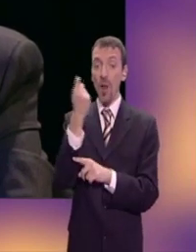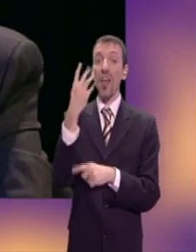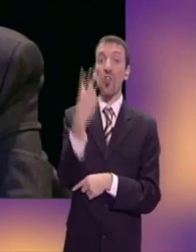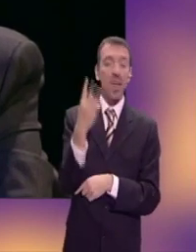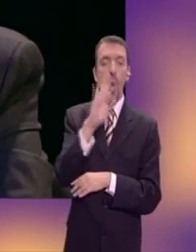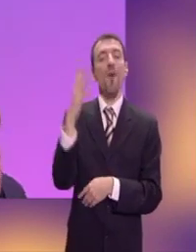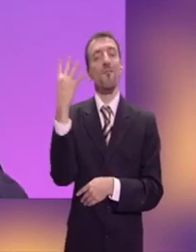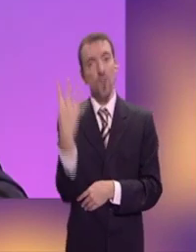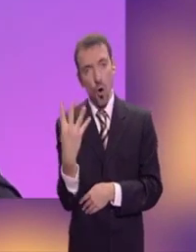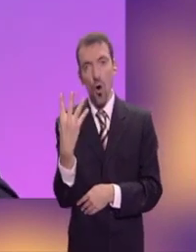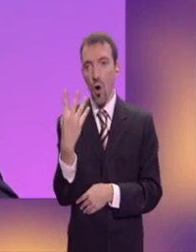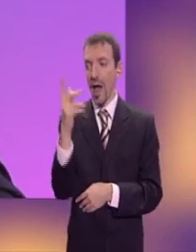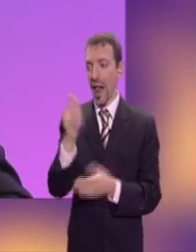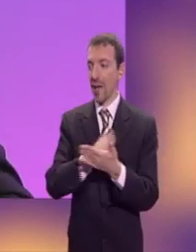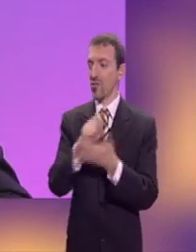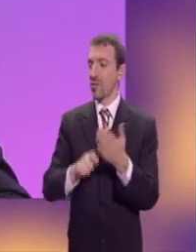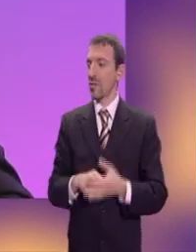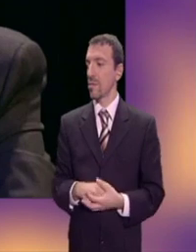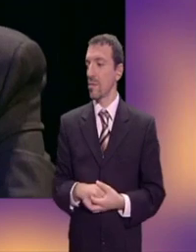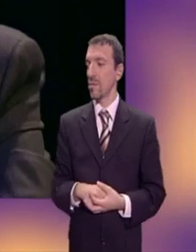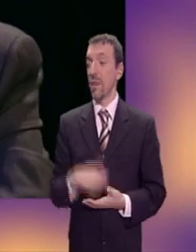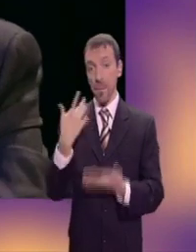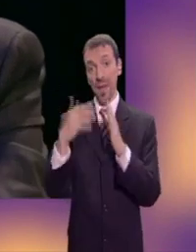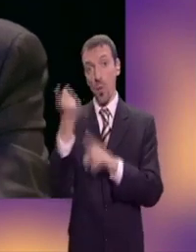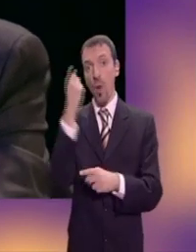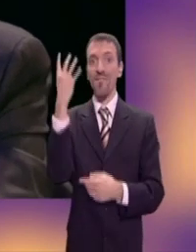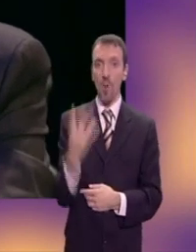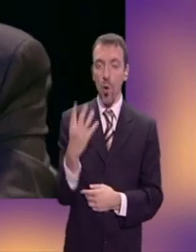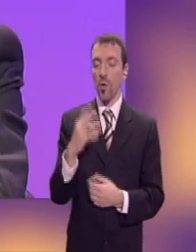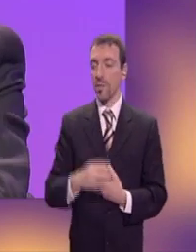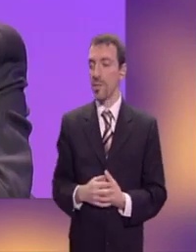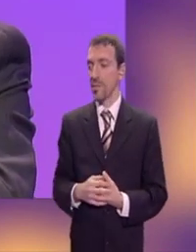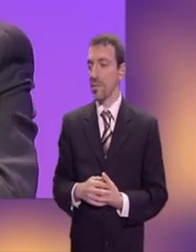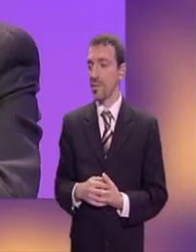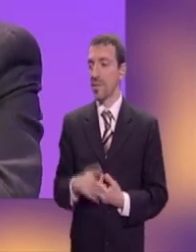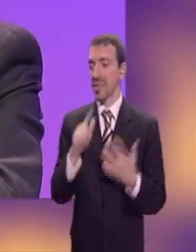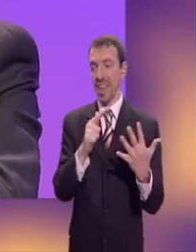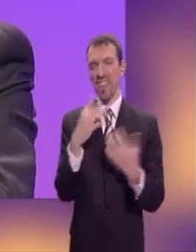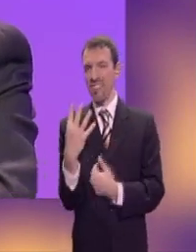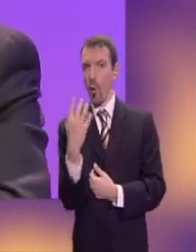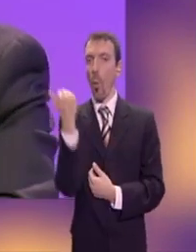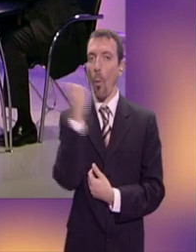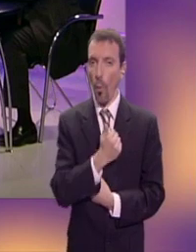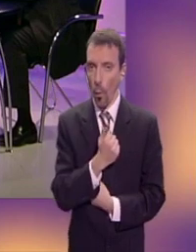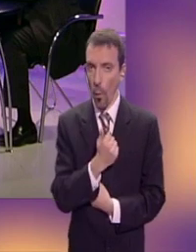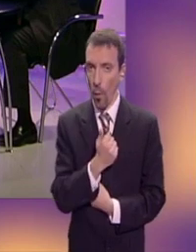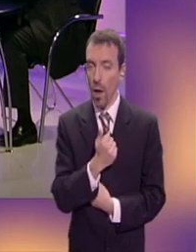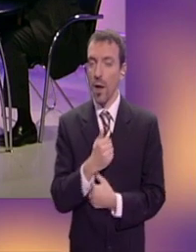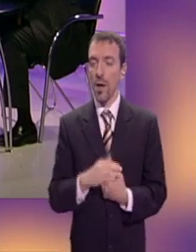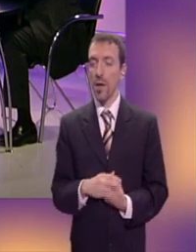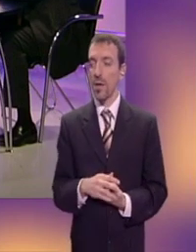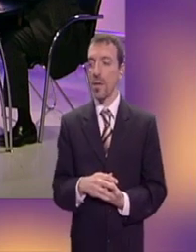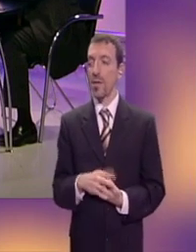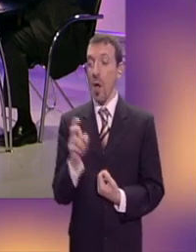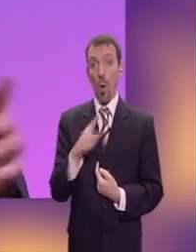elections. Well, he always used to say 4 out of 6. Yeah, 4, yeah, he won 4, didn't he? Although 74 just. Well, but he still won it. He still